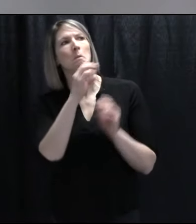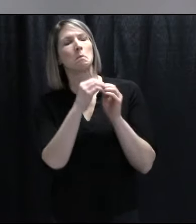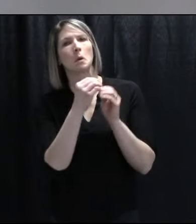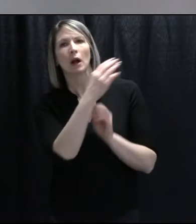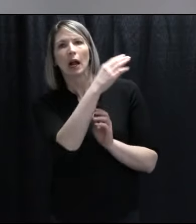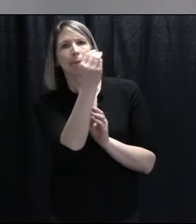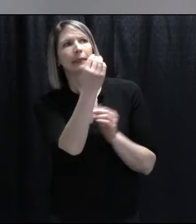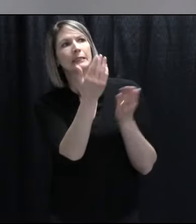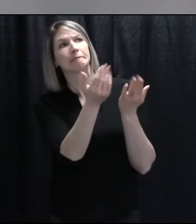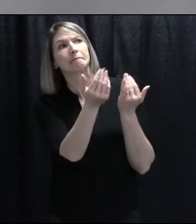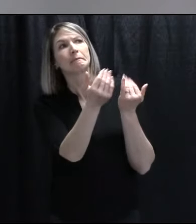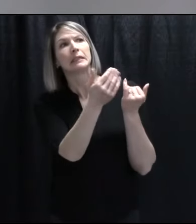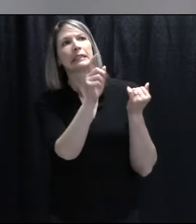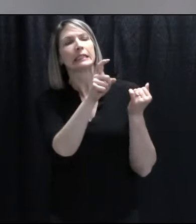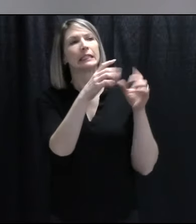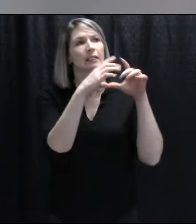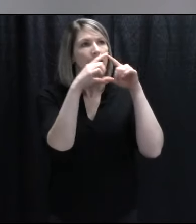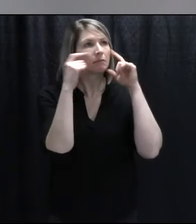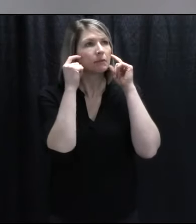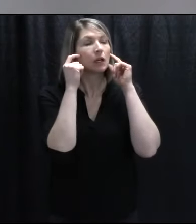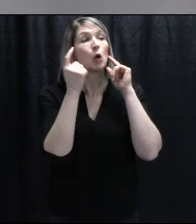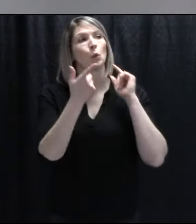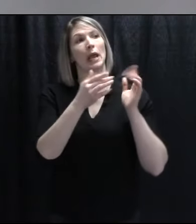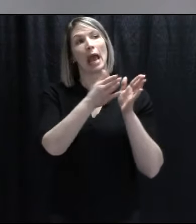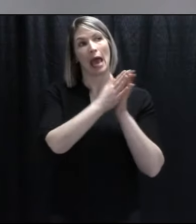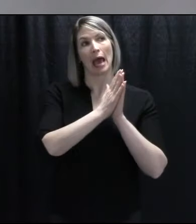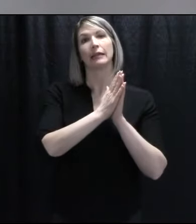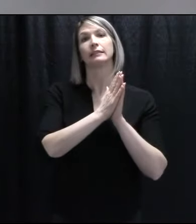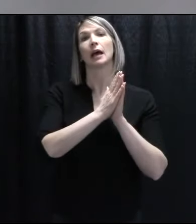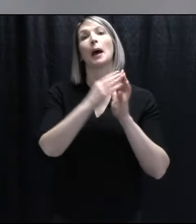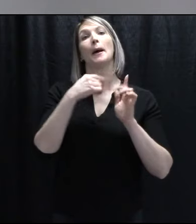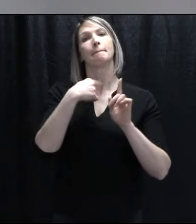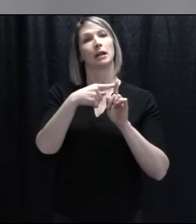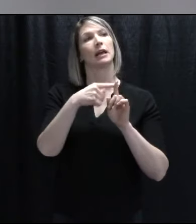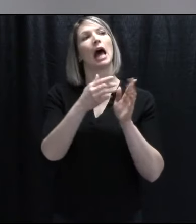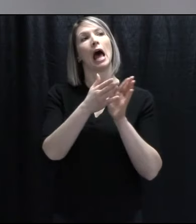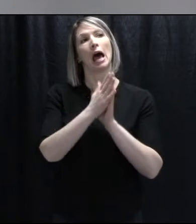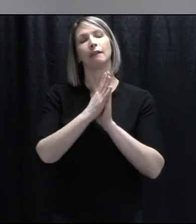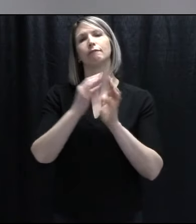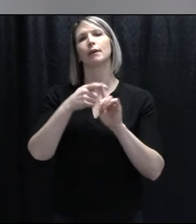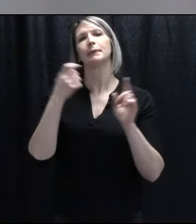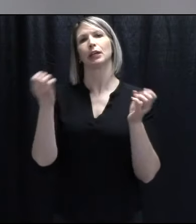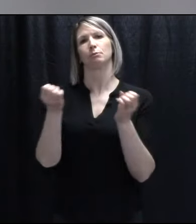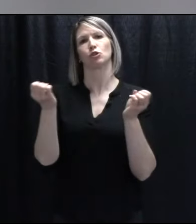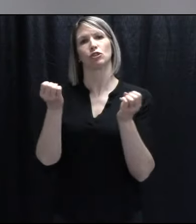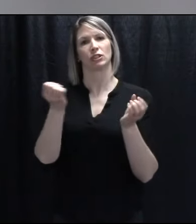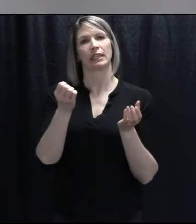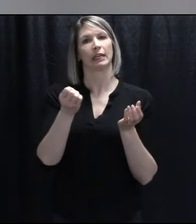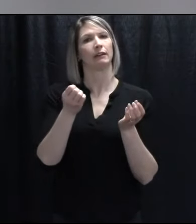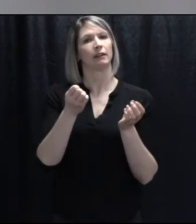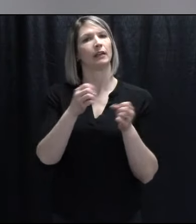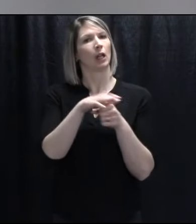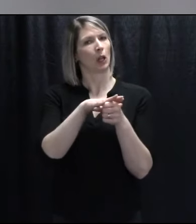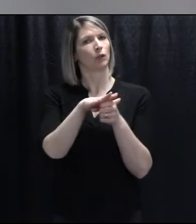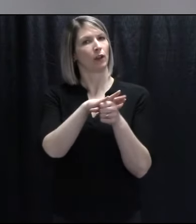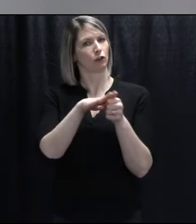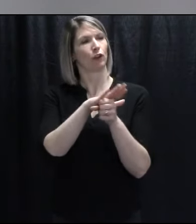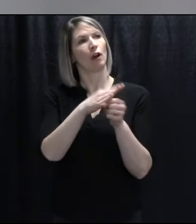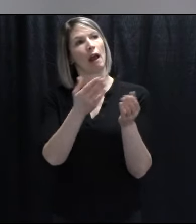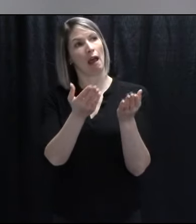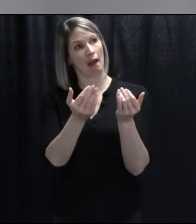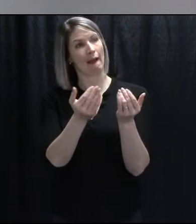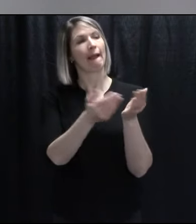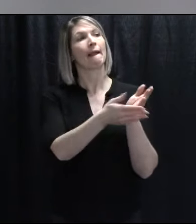regular supply chain. We've also had some from the National Emergency Stockpile. So whilst we are in a